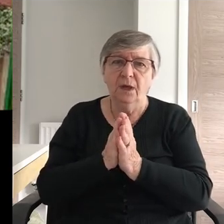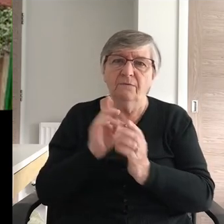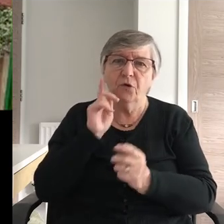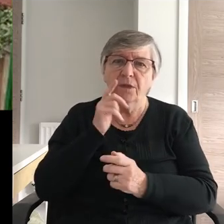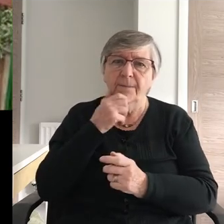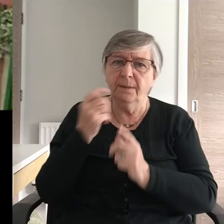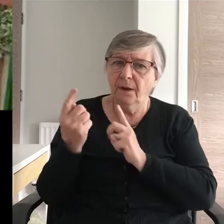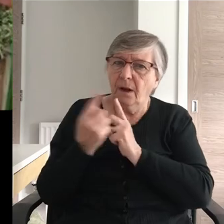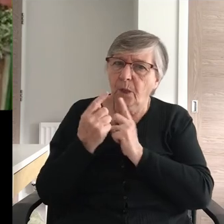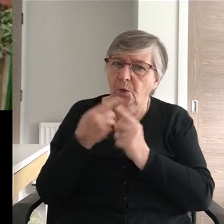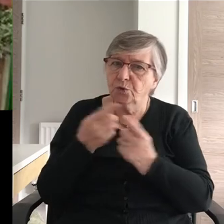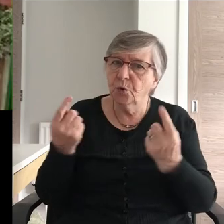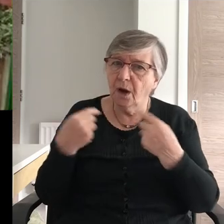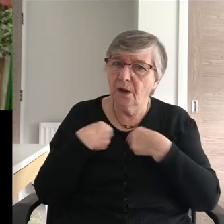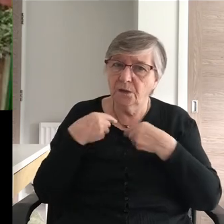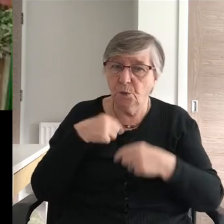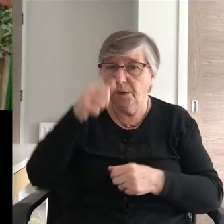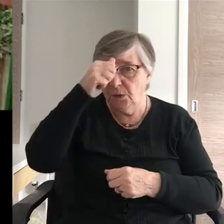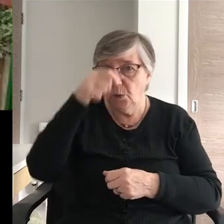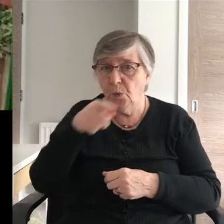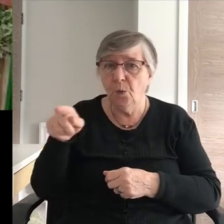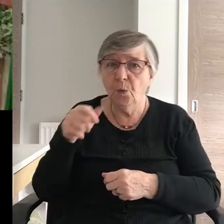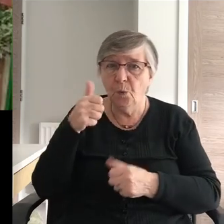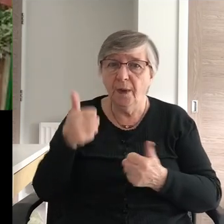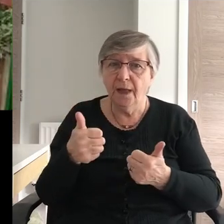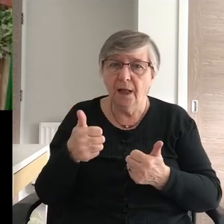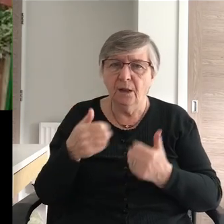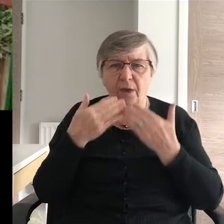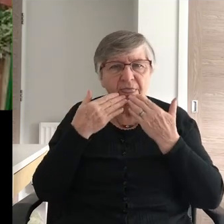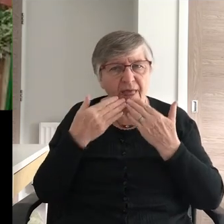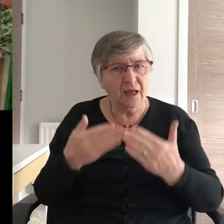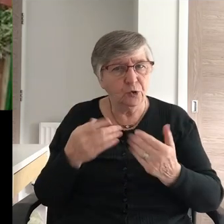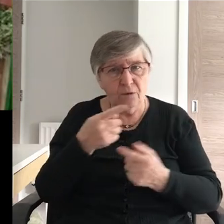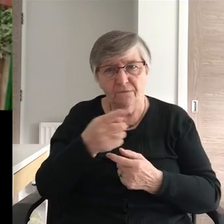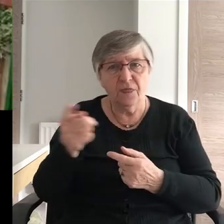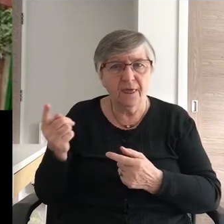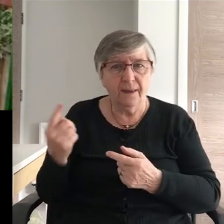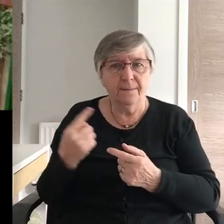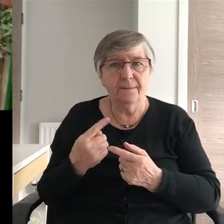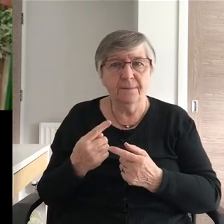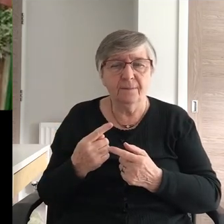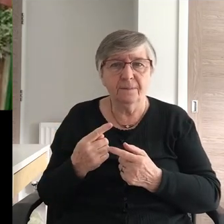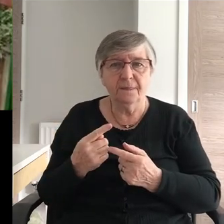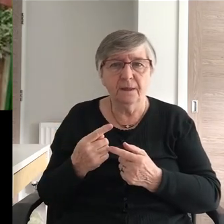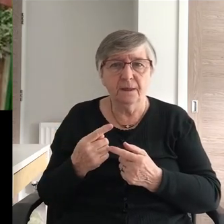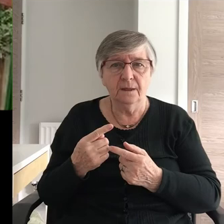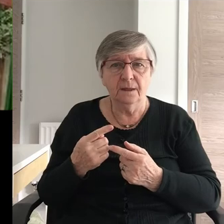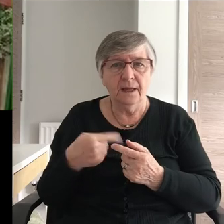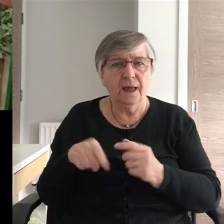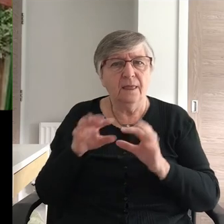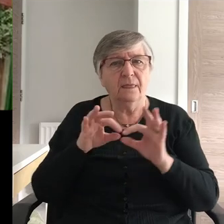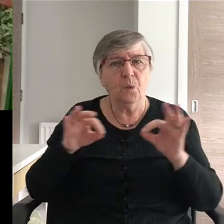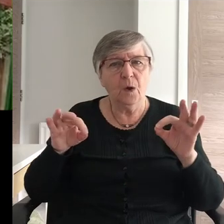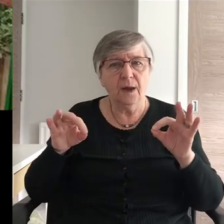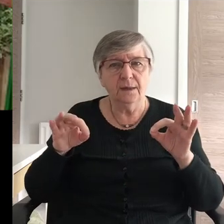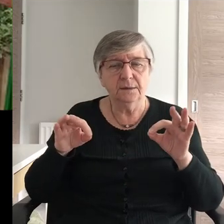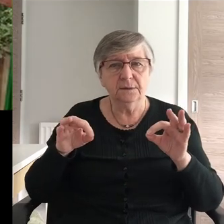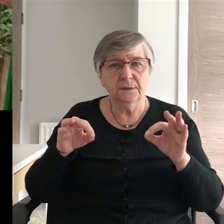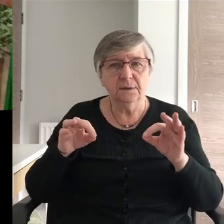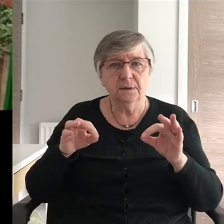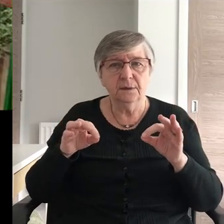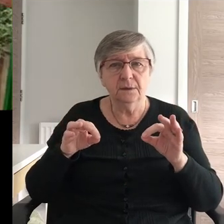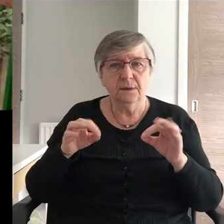We pray for the people close to us, the people that we know well, and we thank you for them. And in the